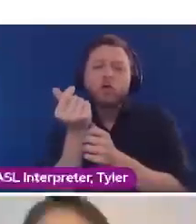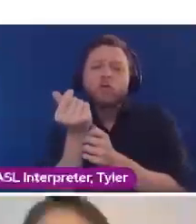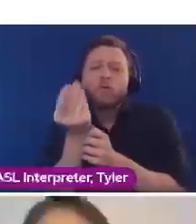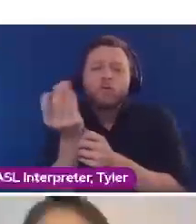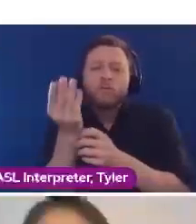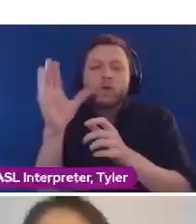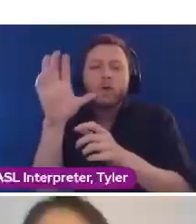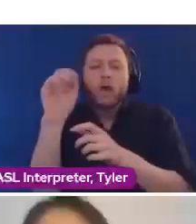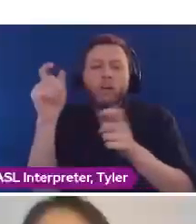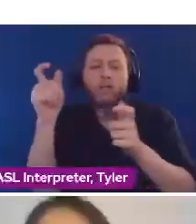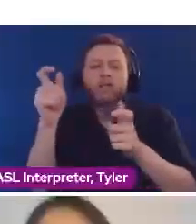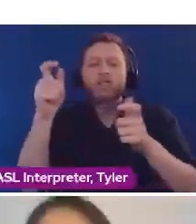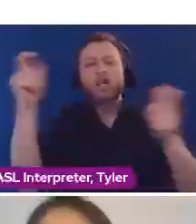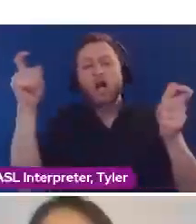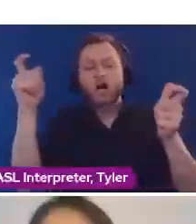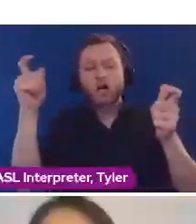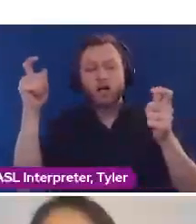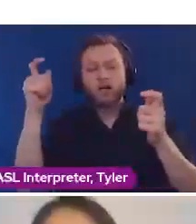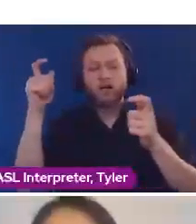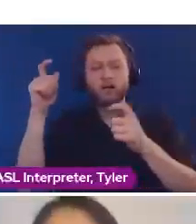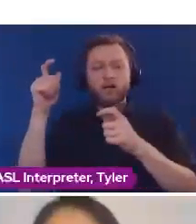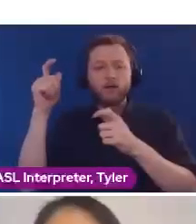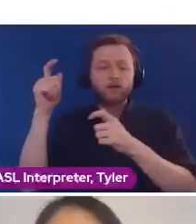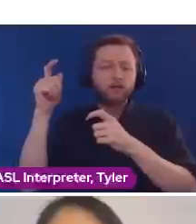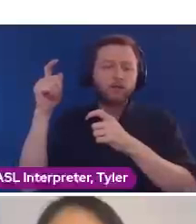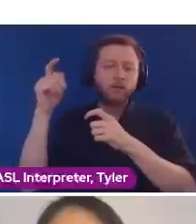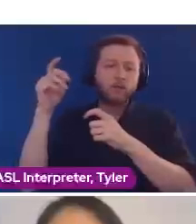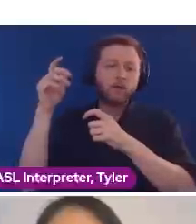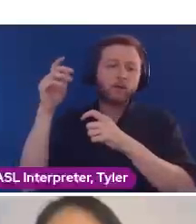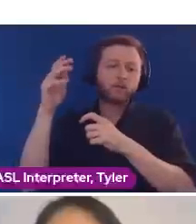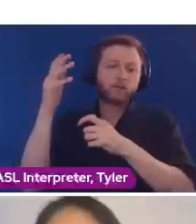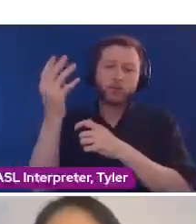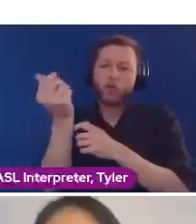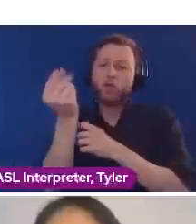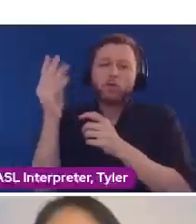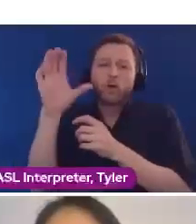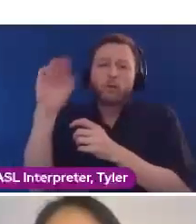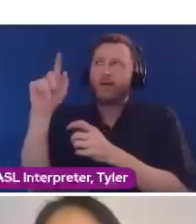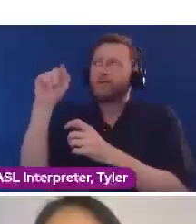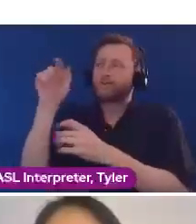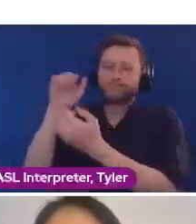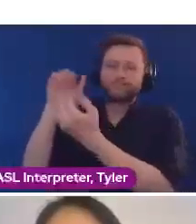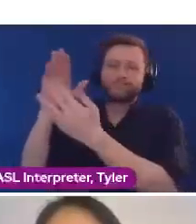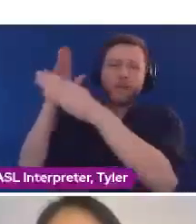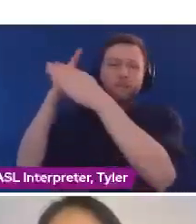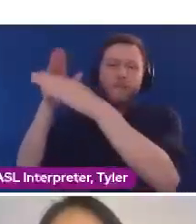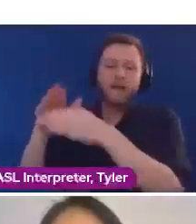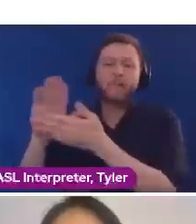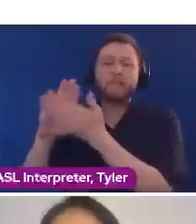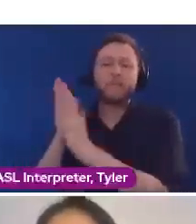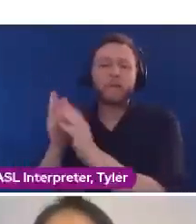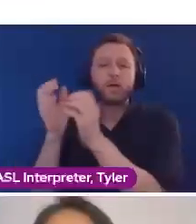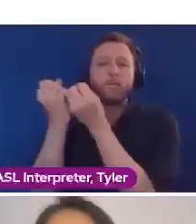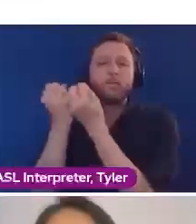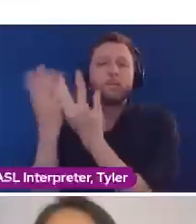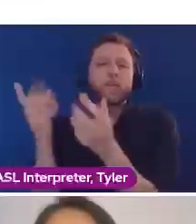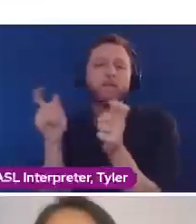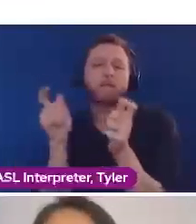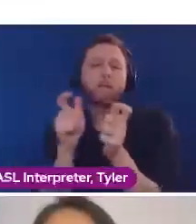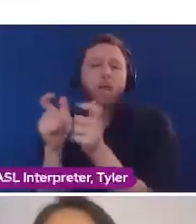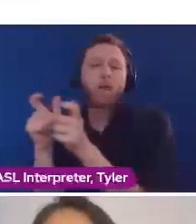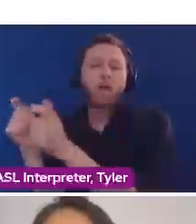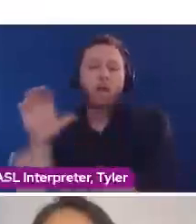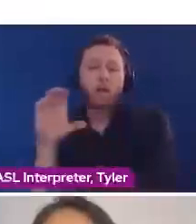responsible for the overwhelming amount of food that we have. Because when we go after the Fed has